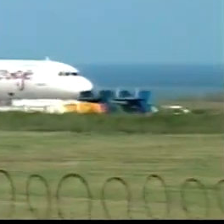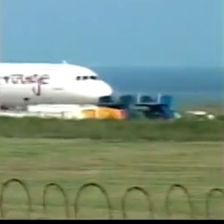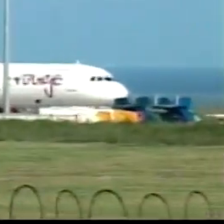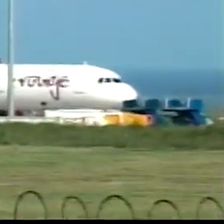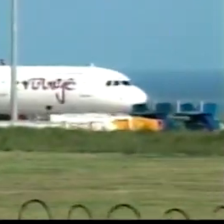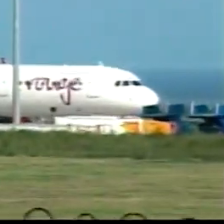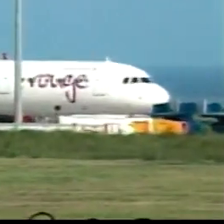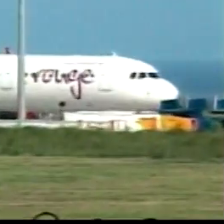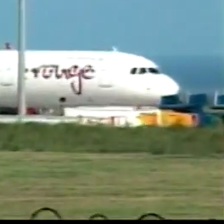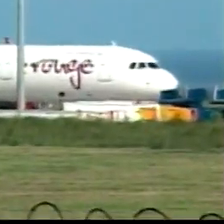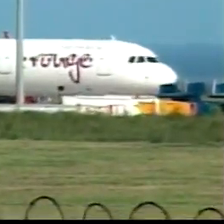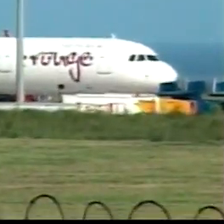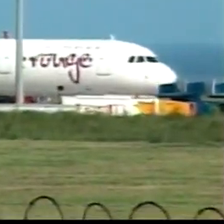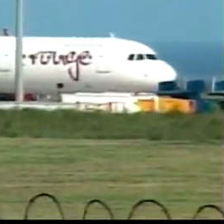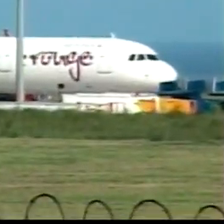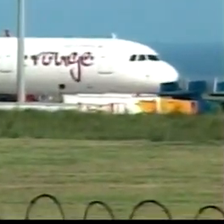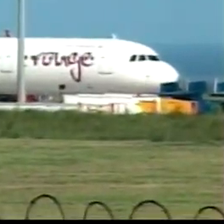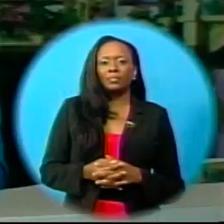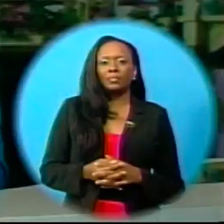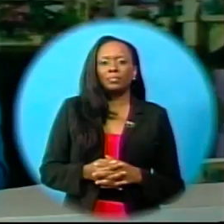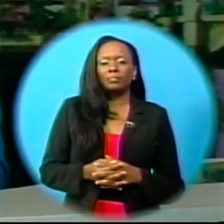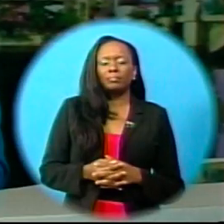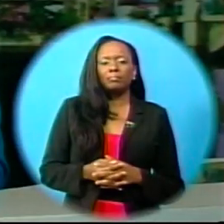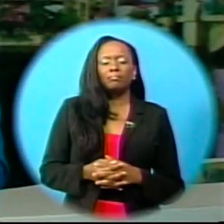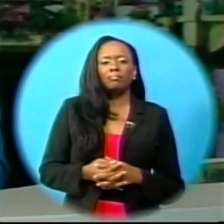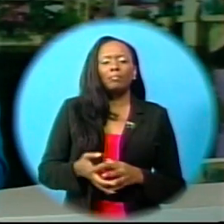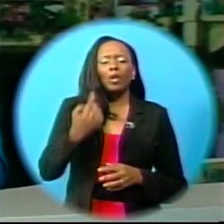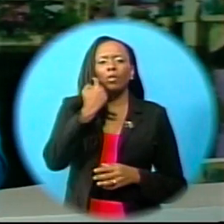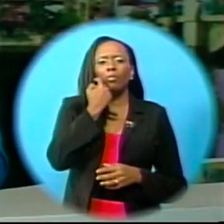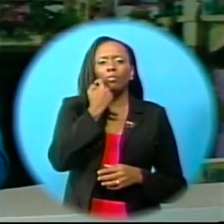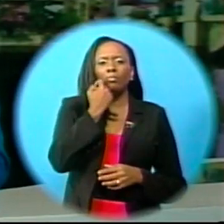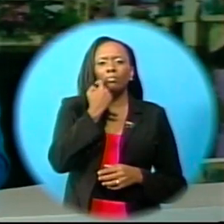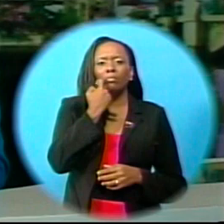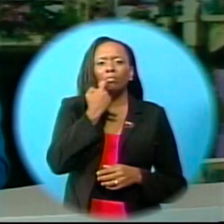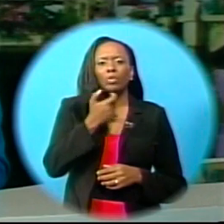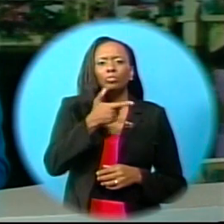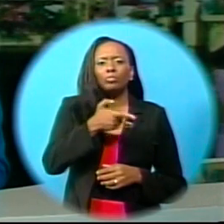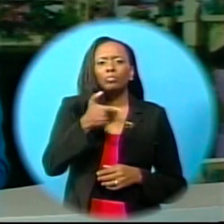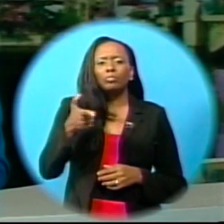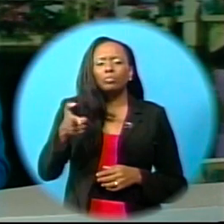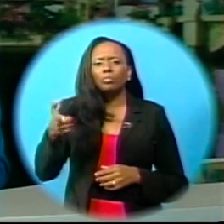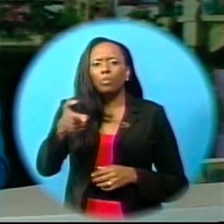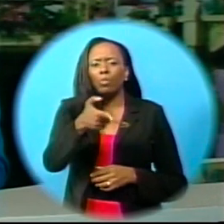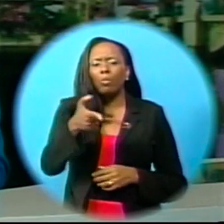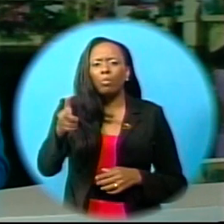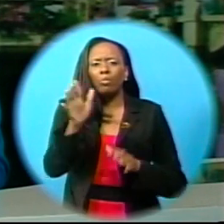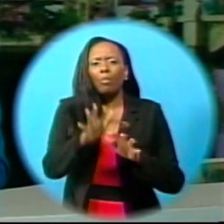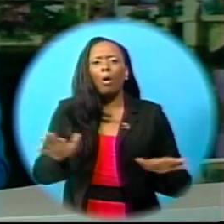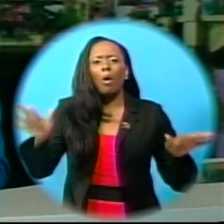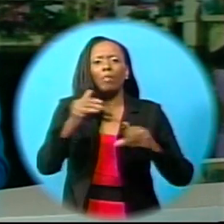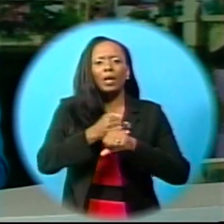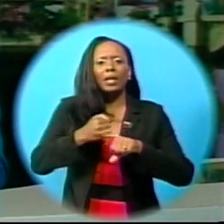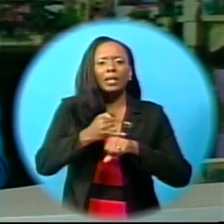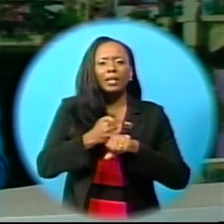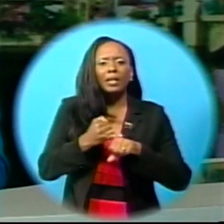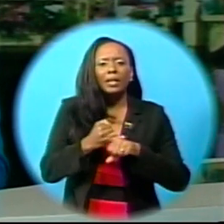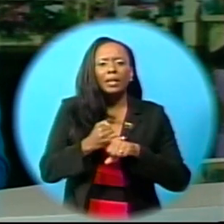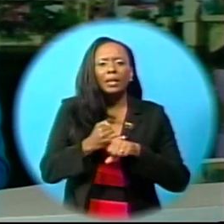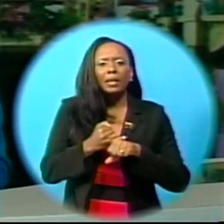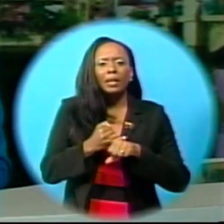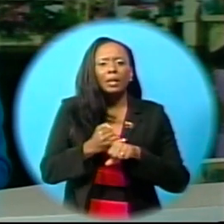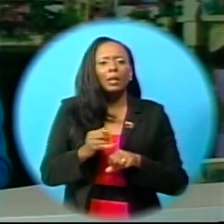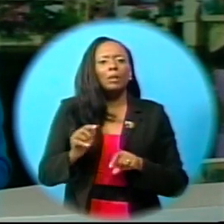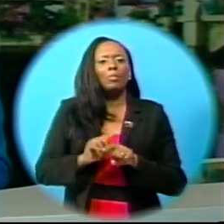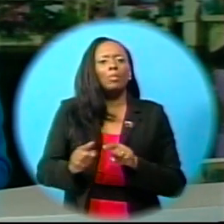Toronto this morning at 10. In response to the recent spate of shootings in his constituency and across the